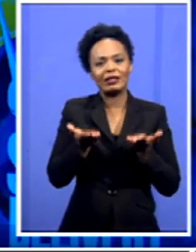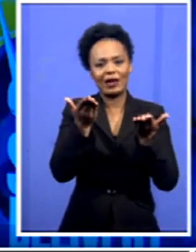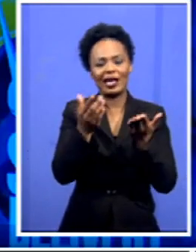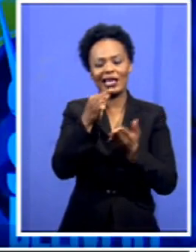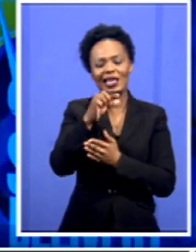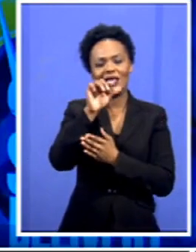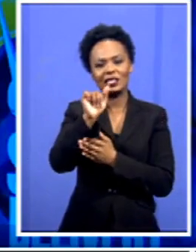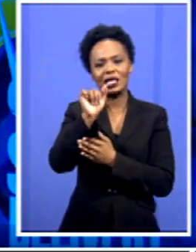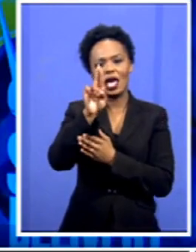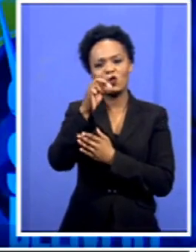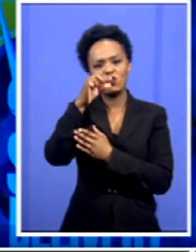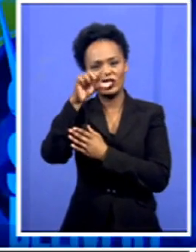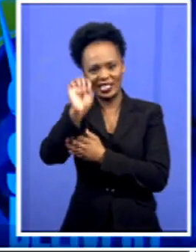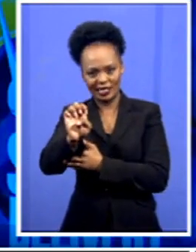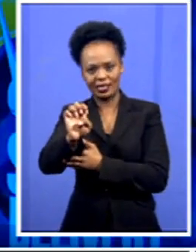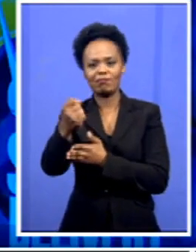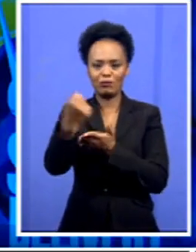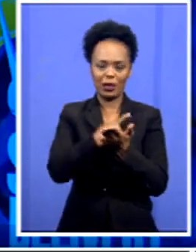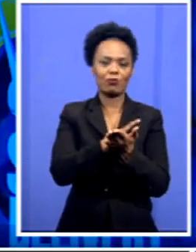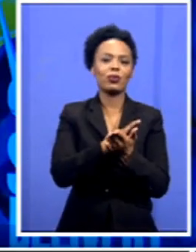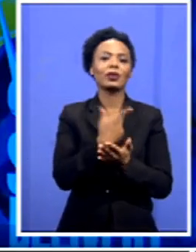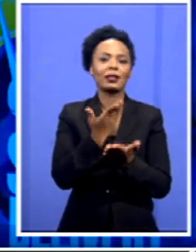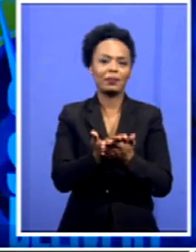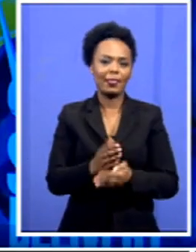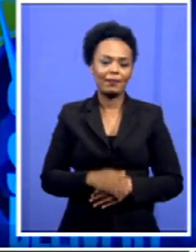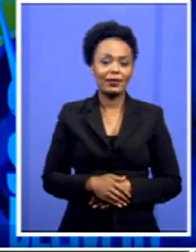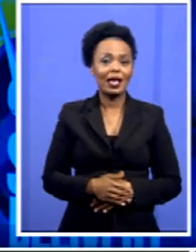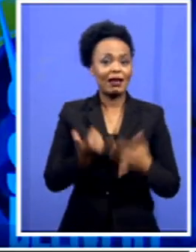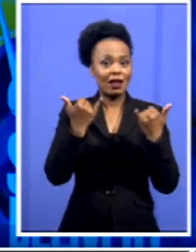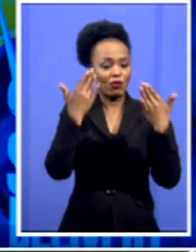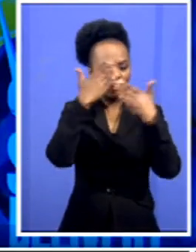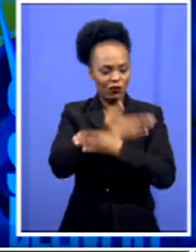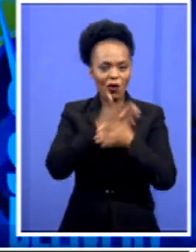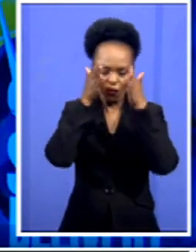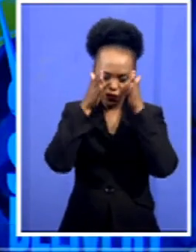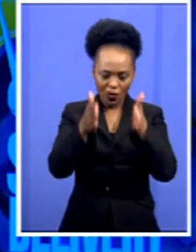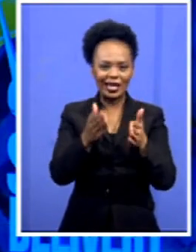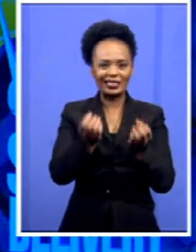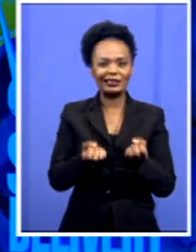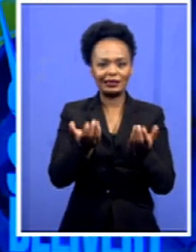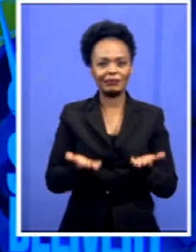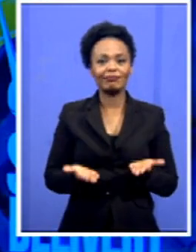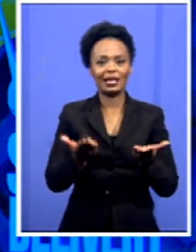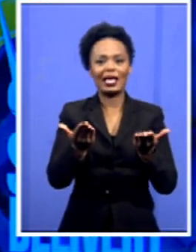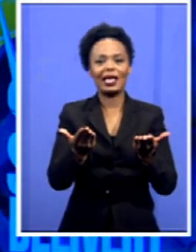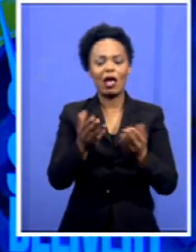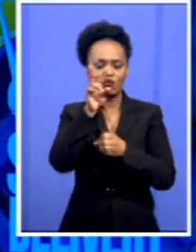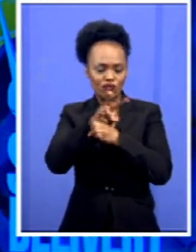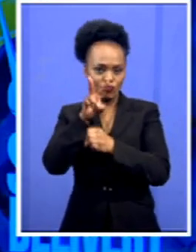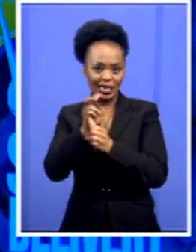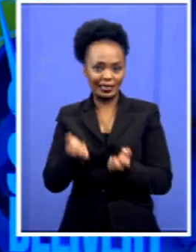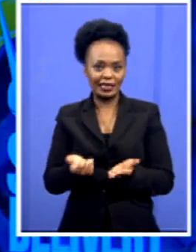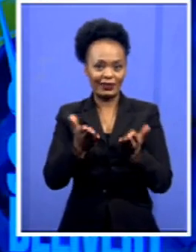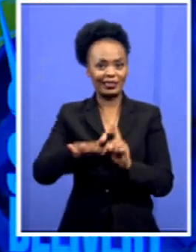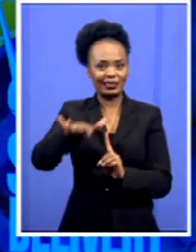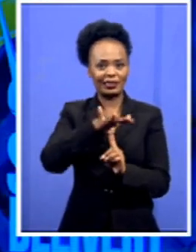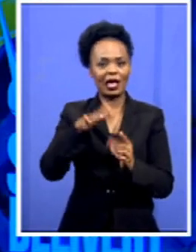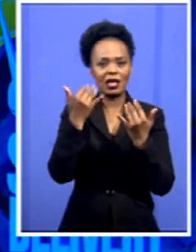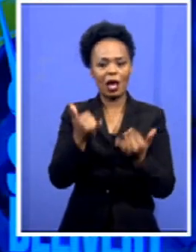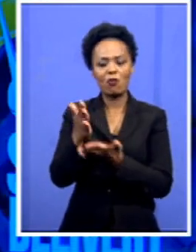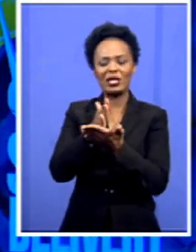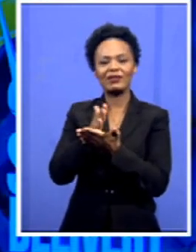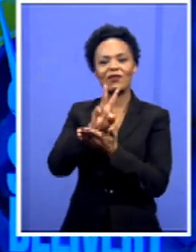Gauge, Gauge. Now, tonight's focus here on Service Delivery Gauge is on Midva local